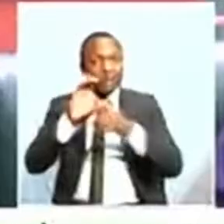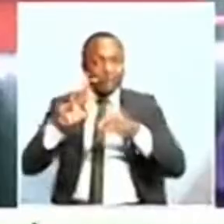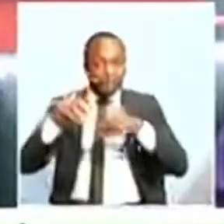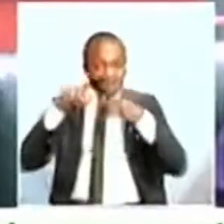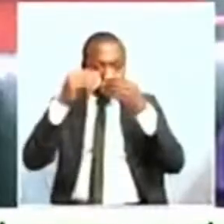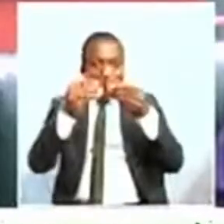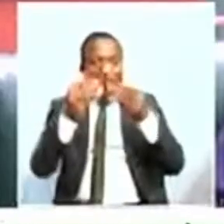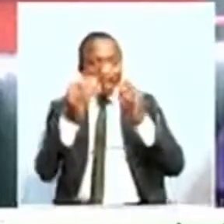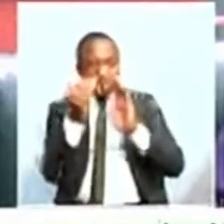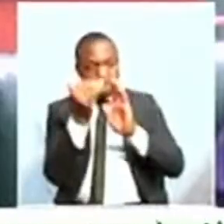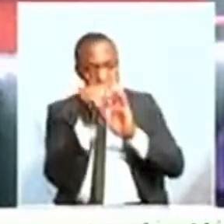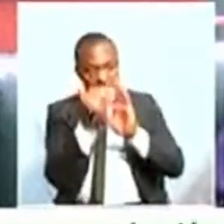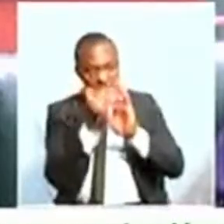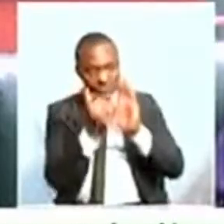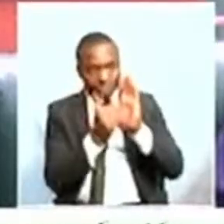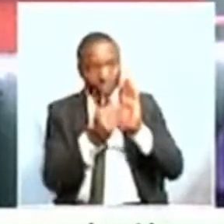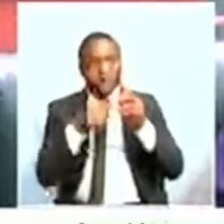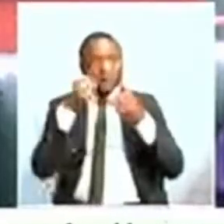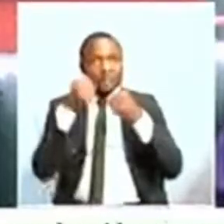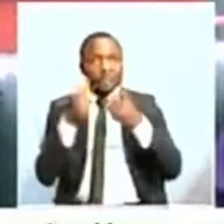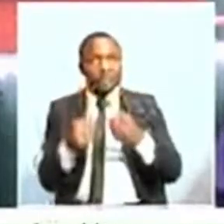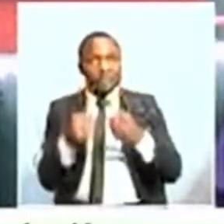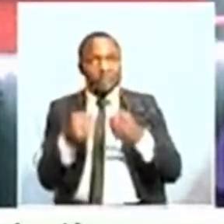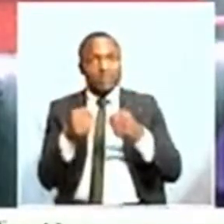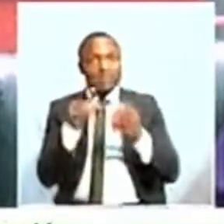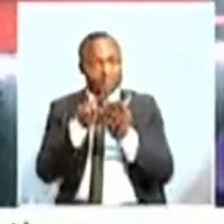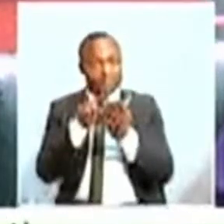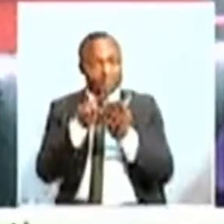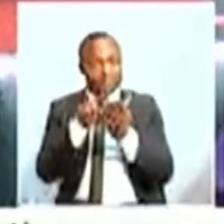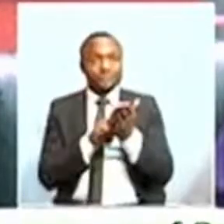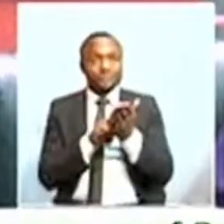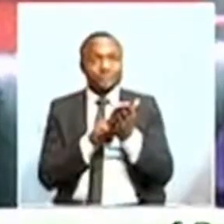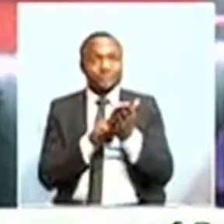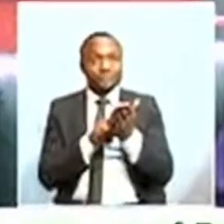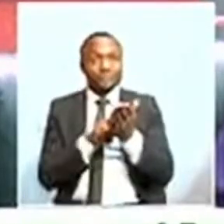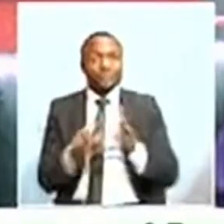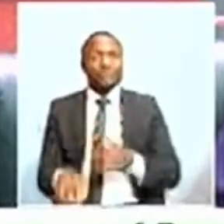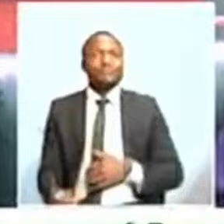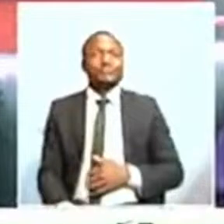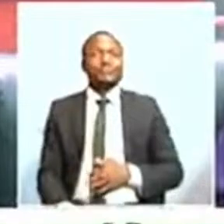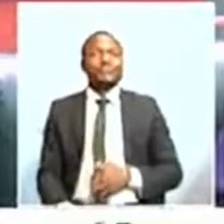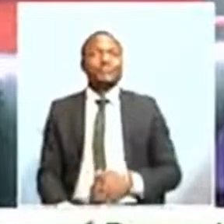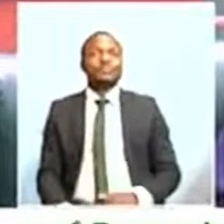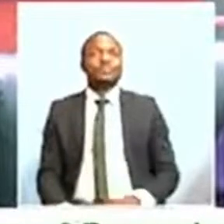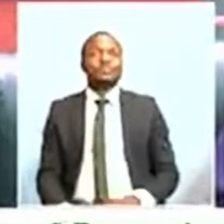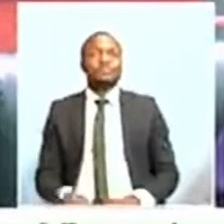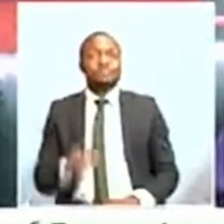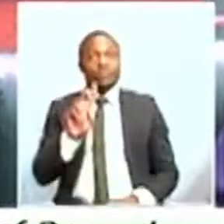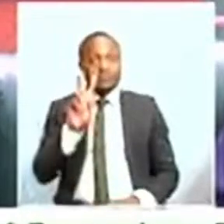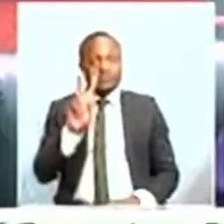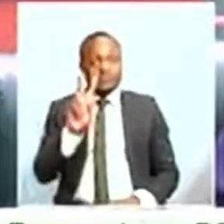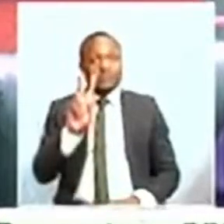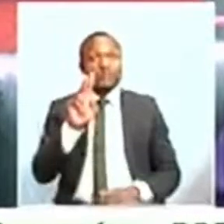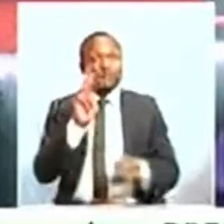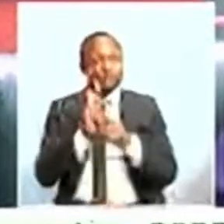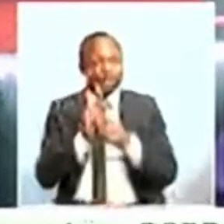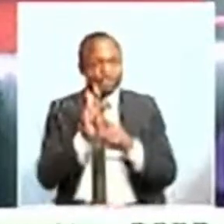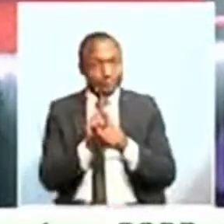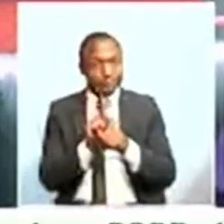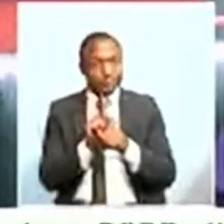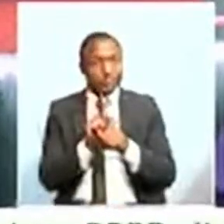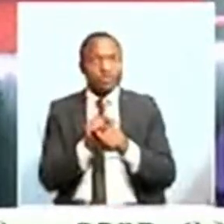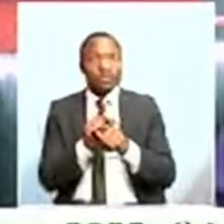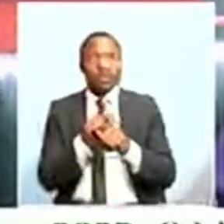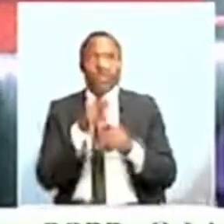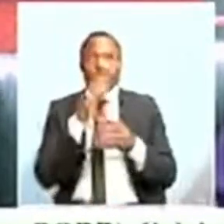follows: strengthening regulatory and institutional frameworks. Number 2, maintaining a stable